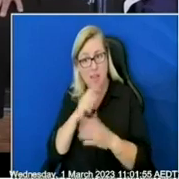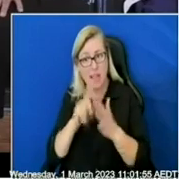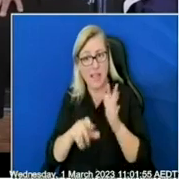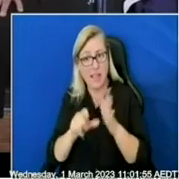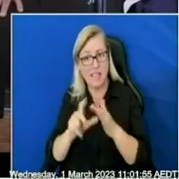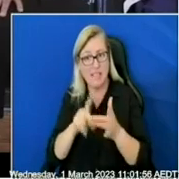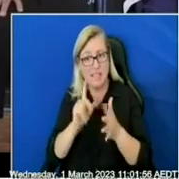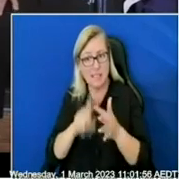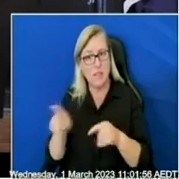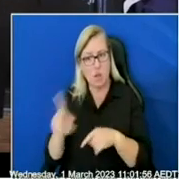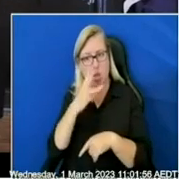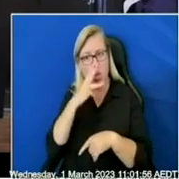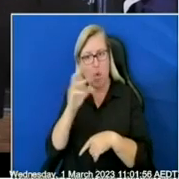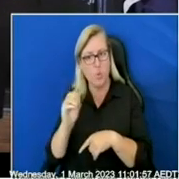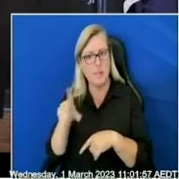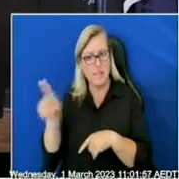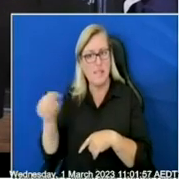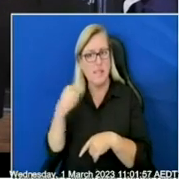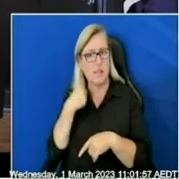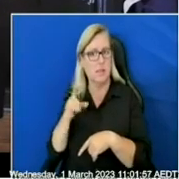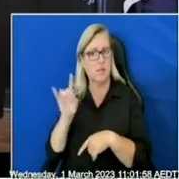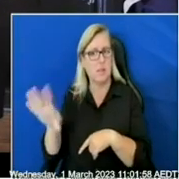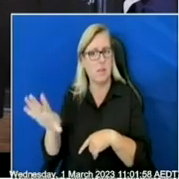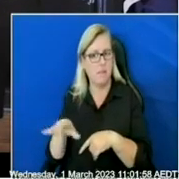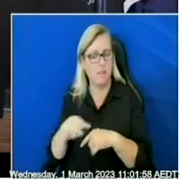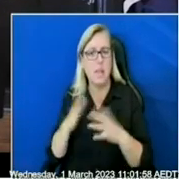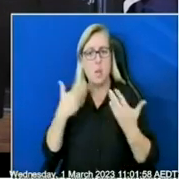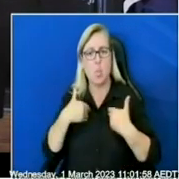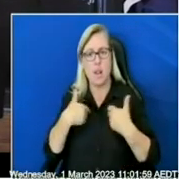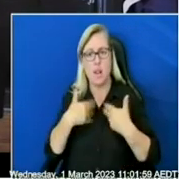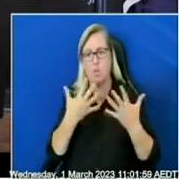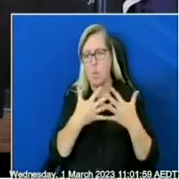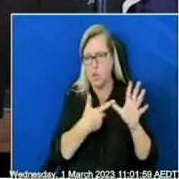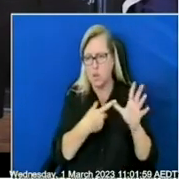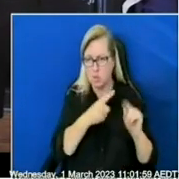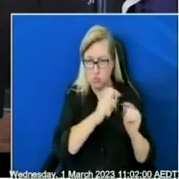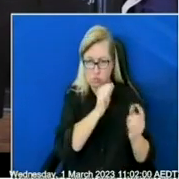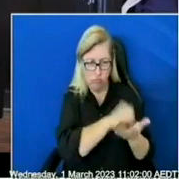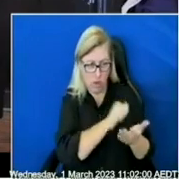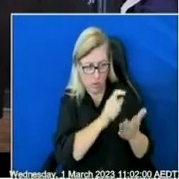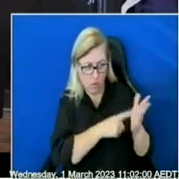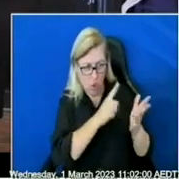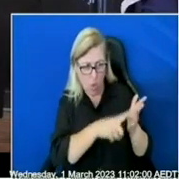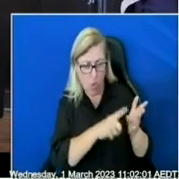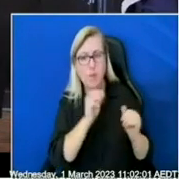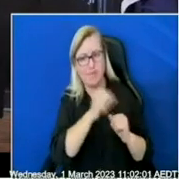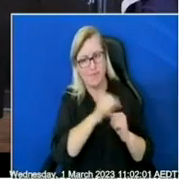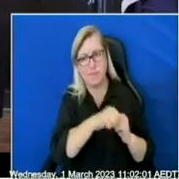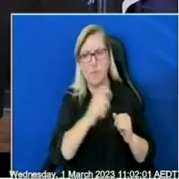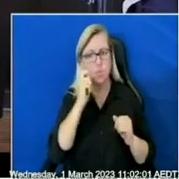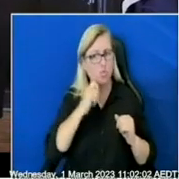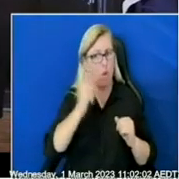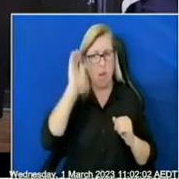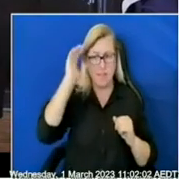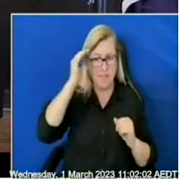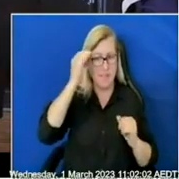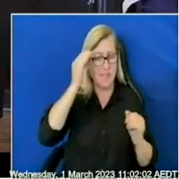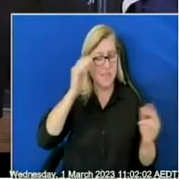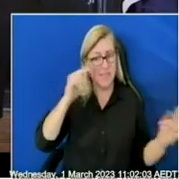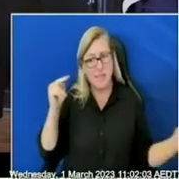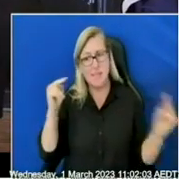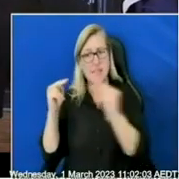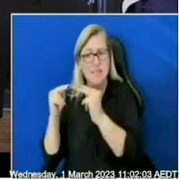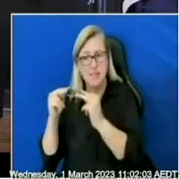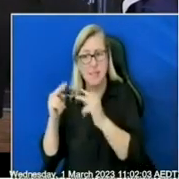And he was living in WA age over. Trying to get home for their mother. But just... And how do you explain away